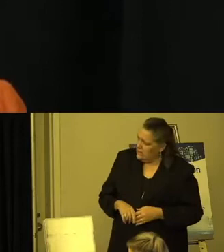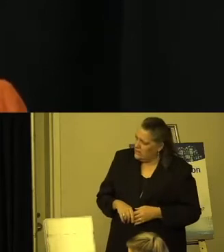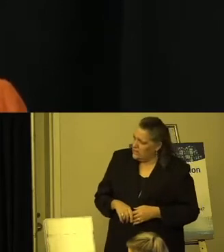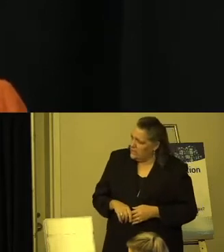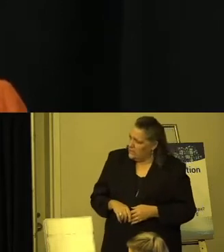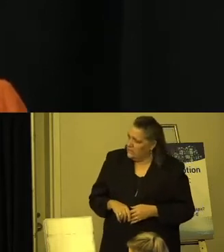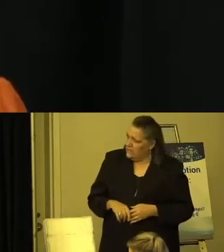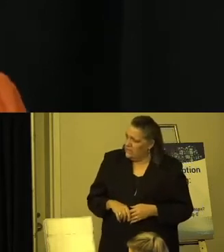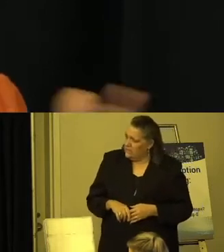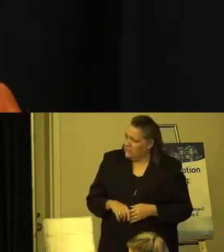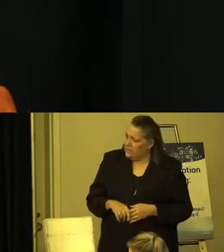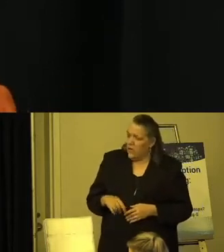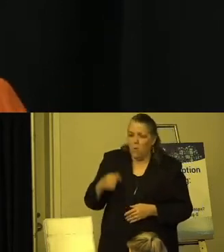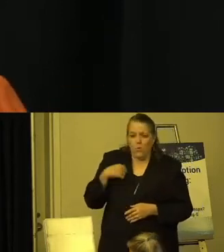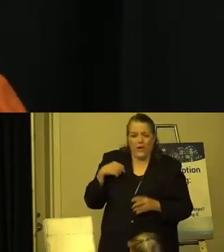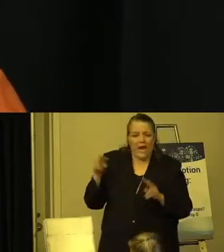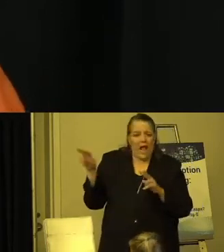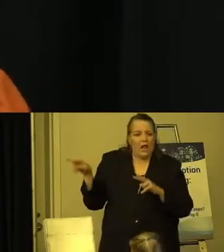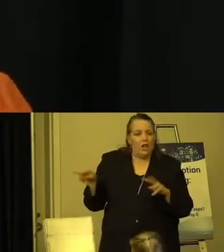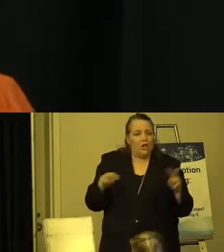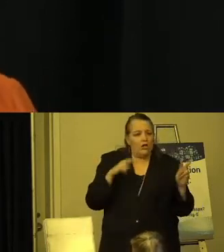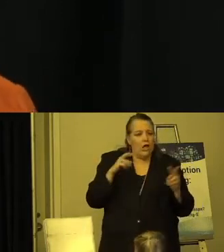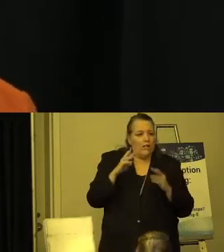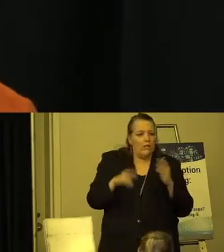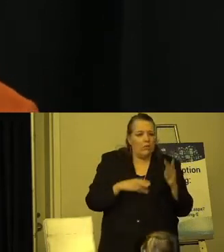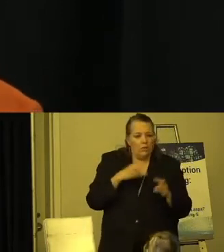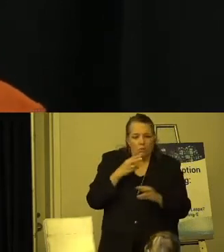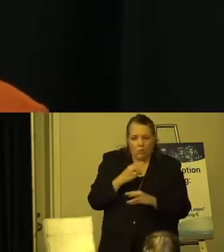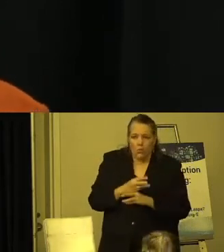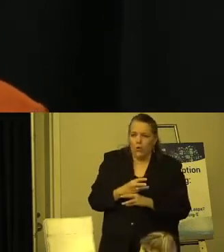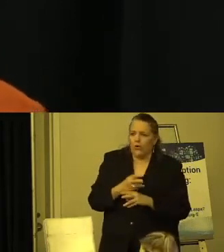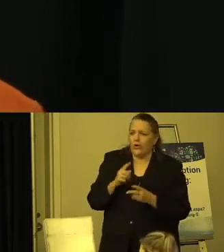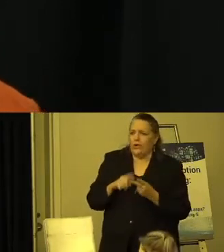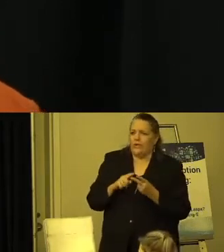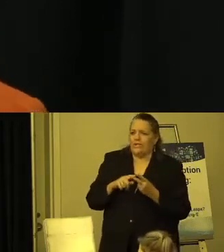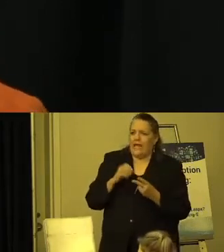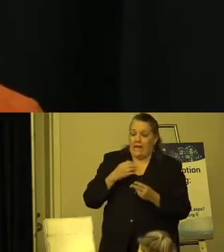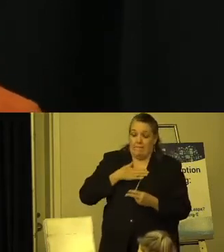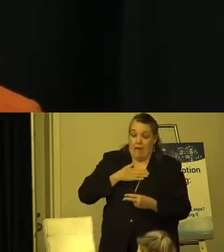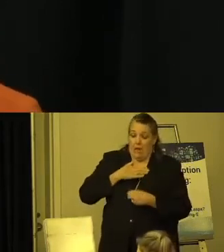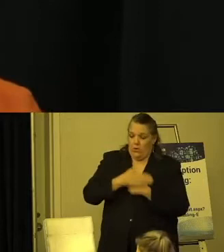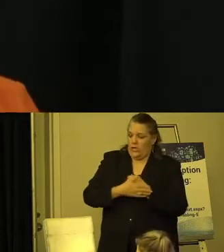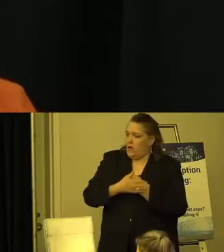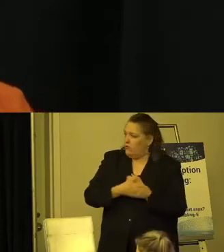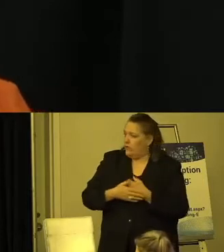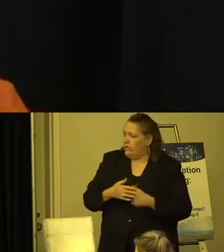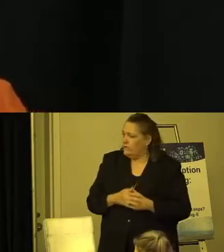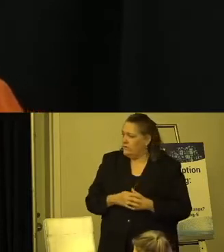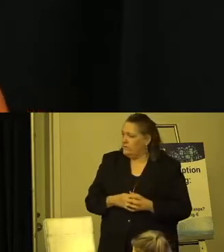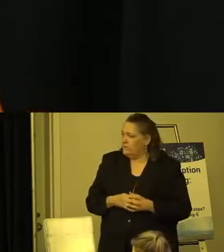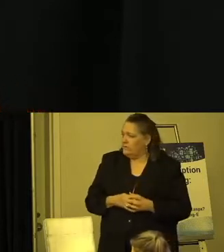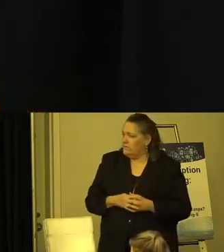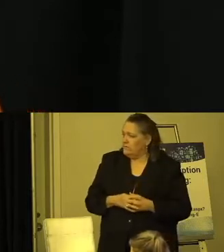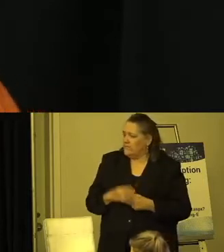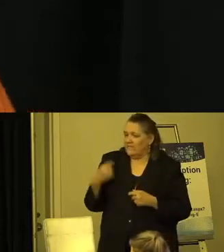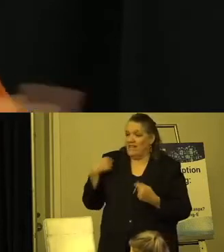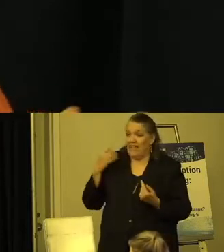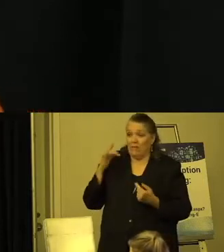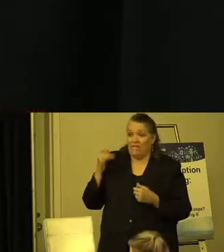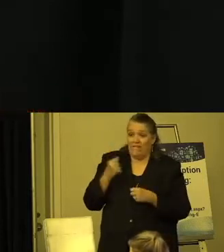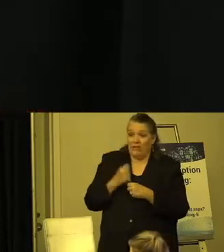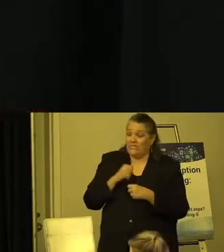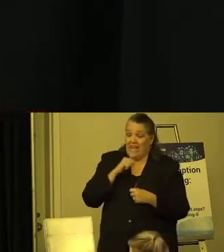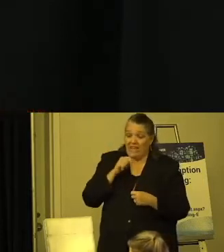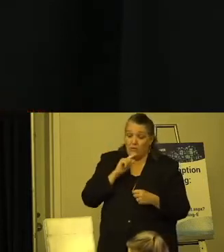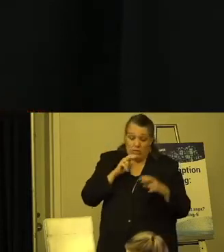look across the world, when I look at my own country, I haven't been looking at my own country so much over the past 25 years